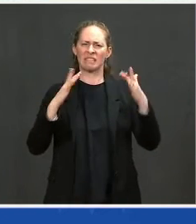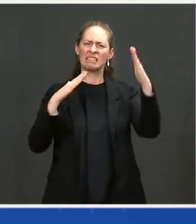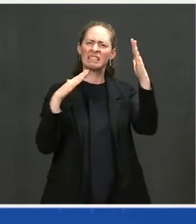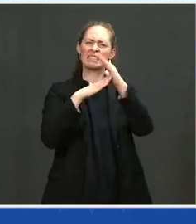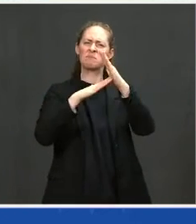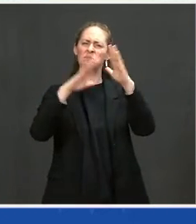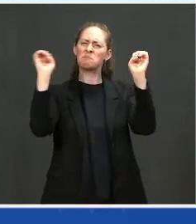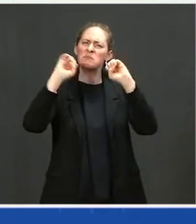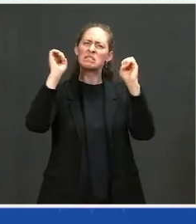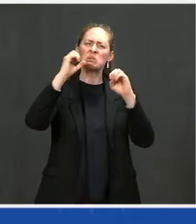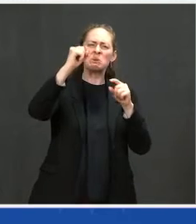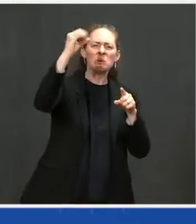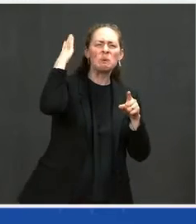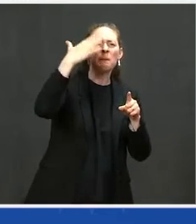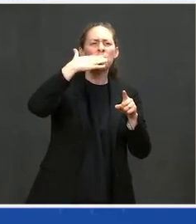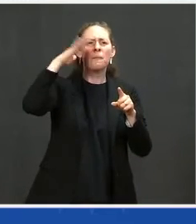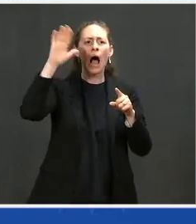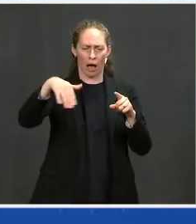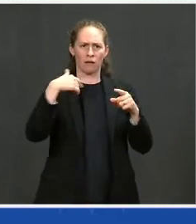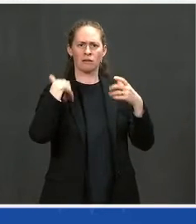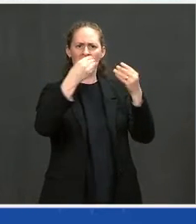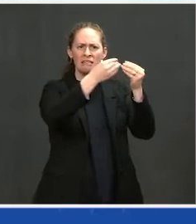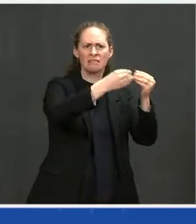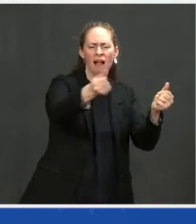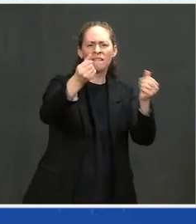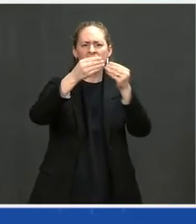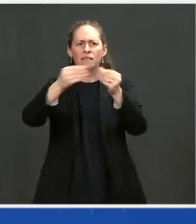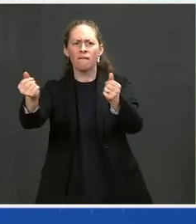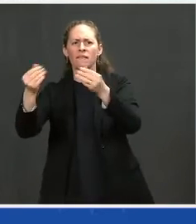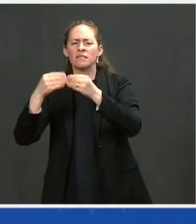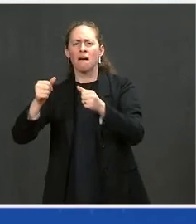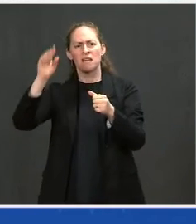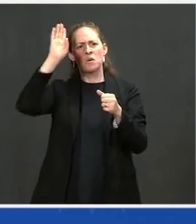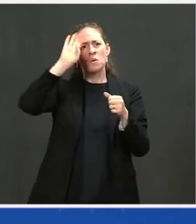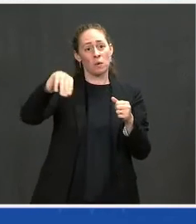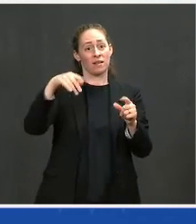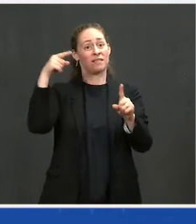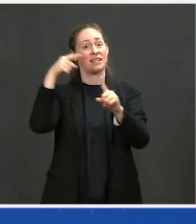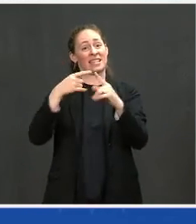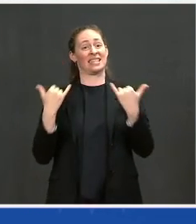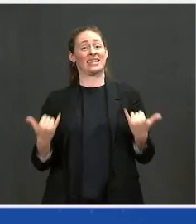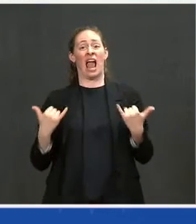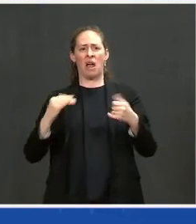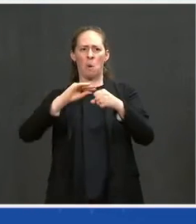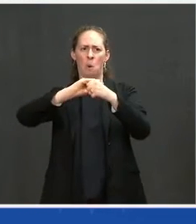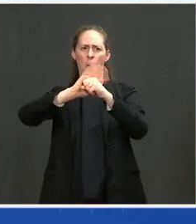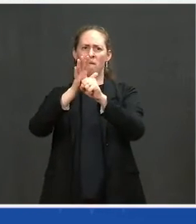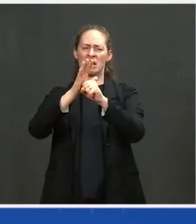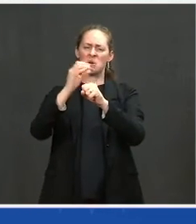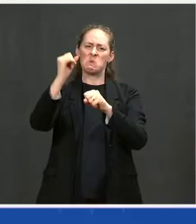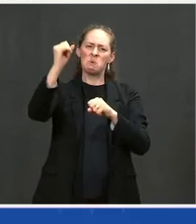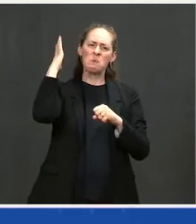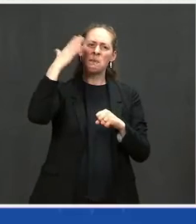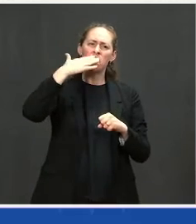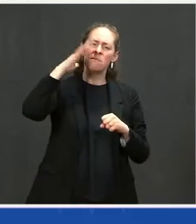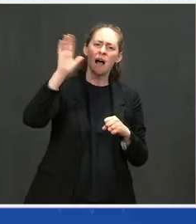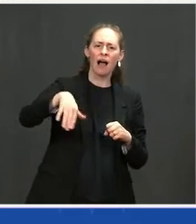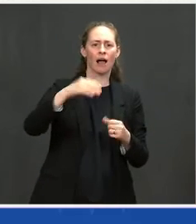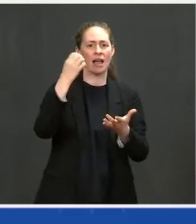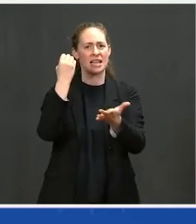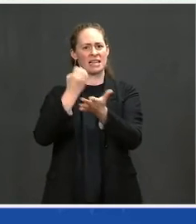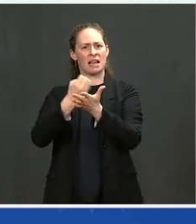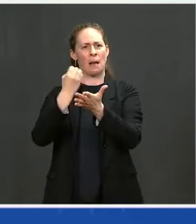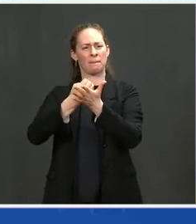outset, was COVID-19 and the economic dislocation for millions and